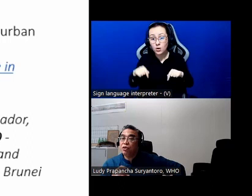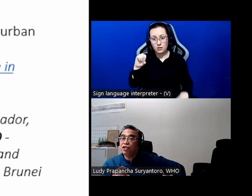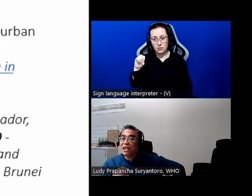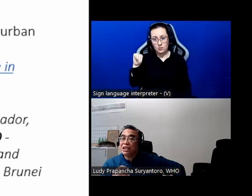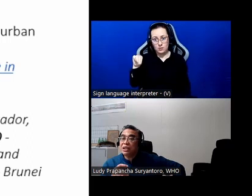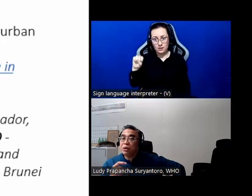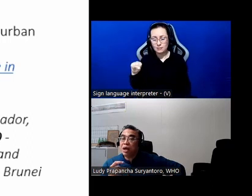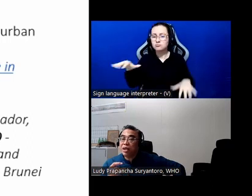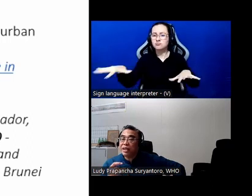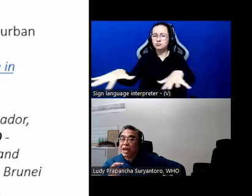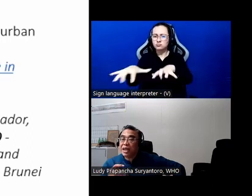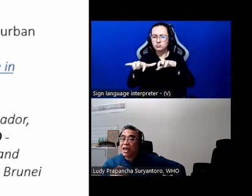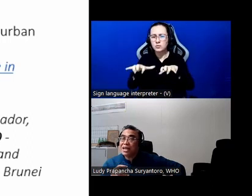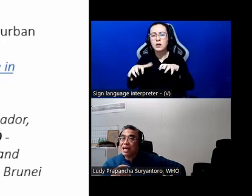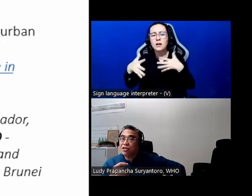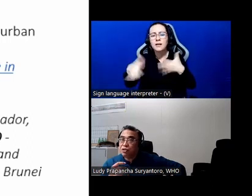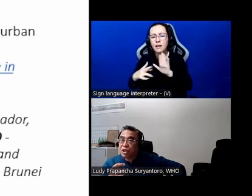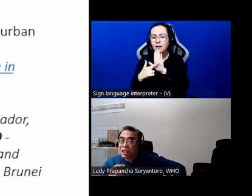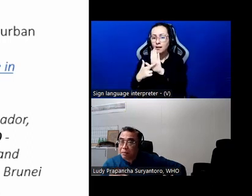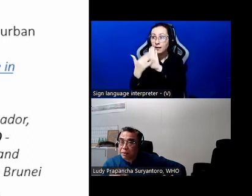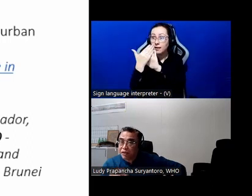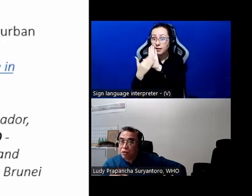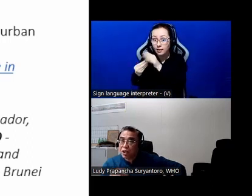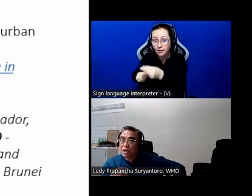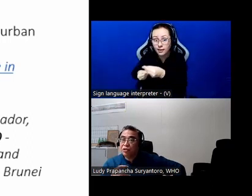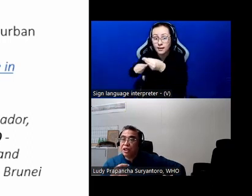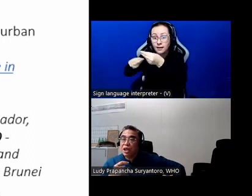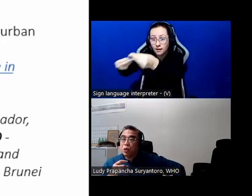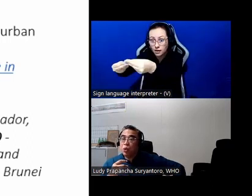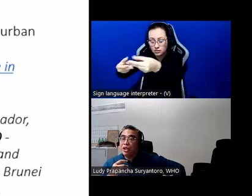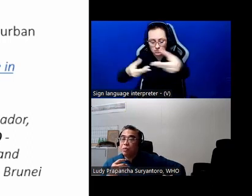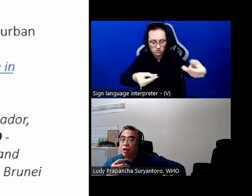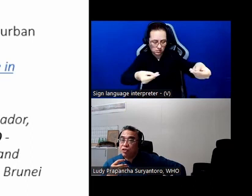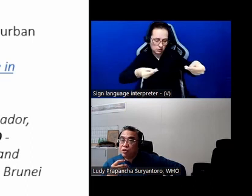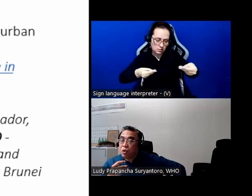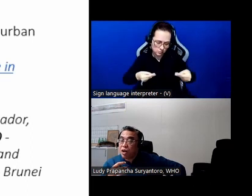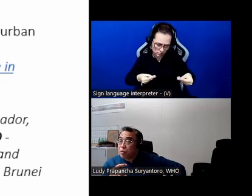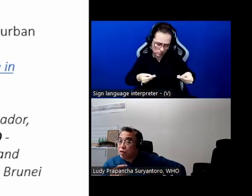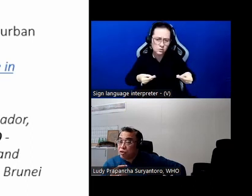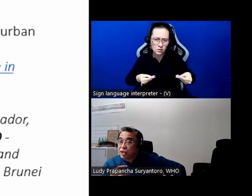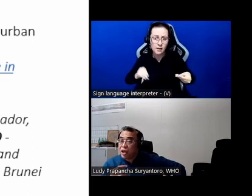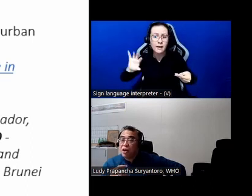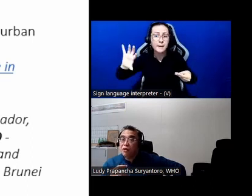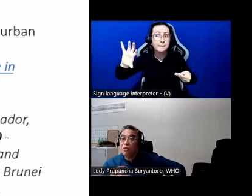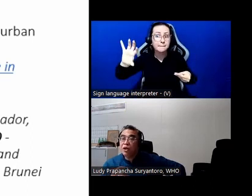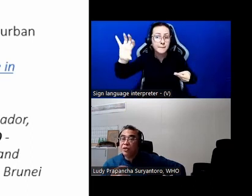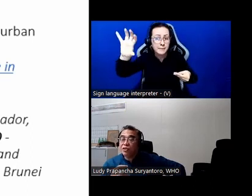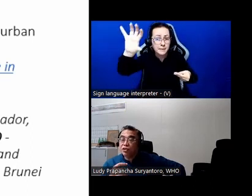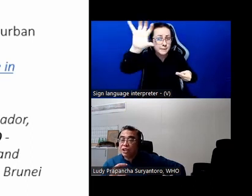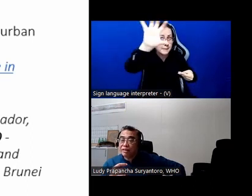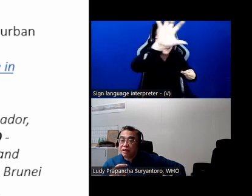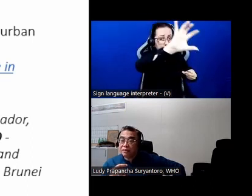the resolution, it requires a country champions or country who are sponsoring for